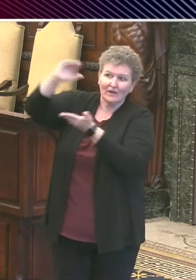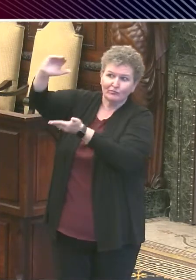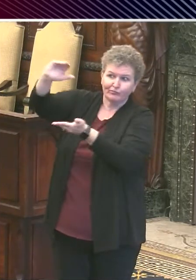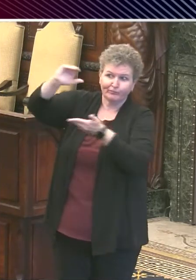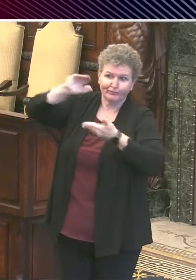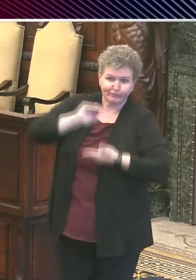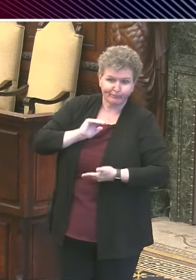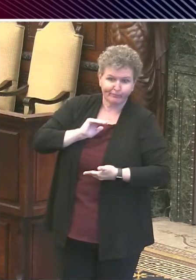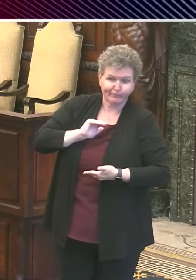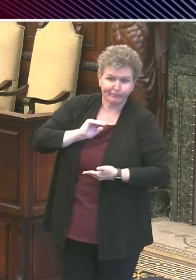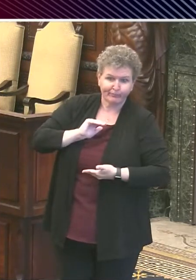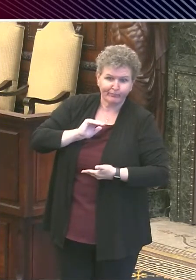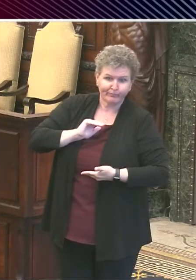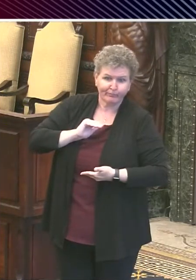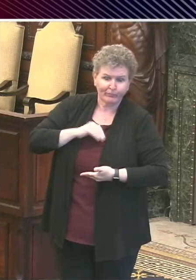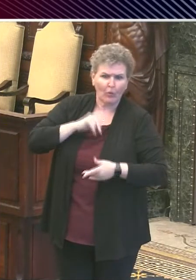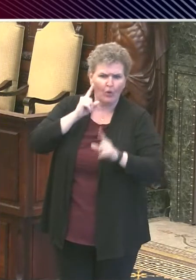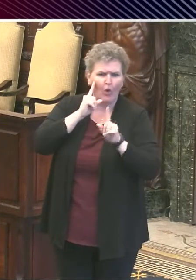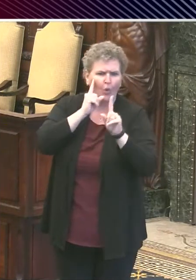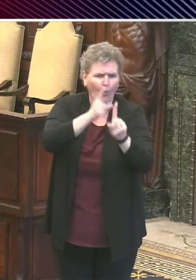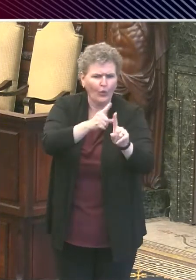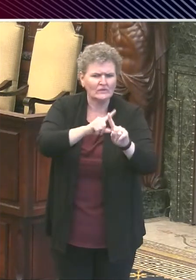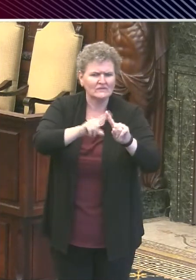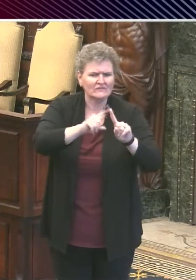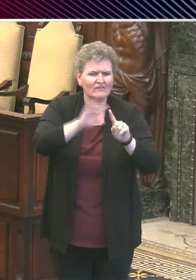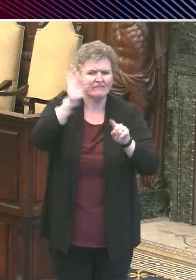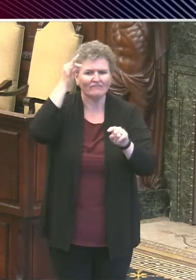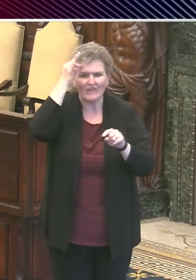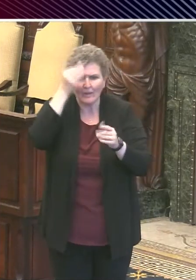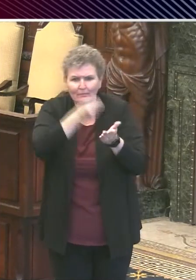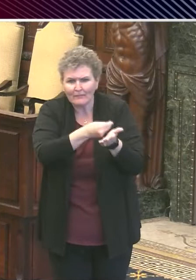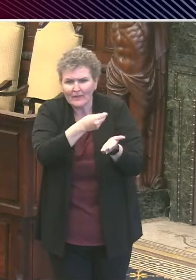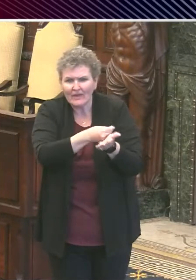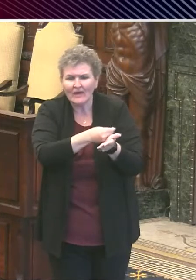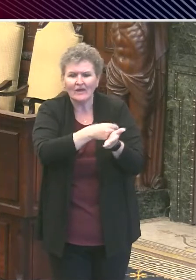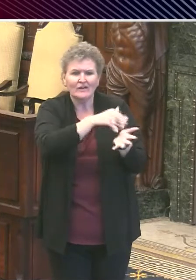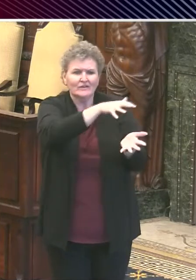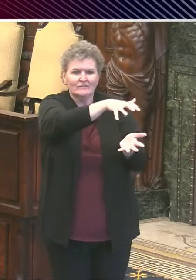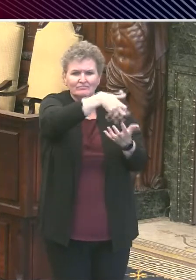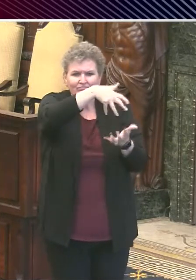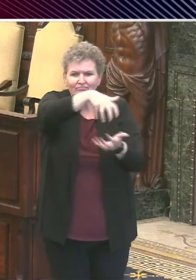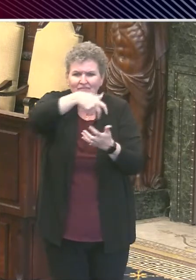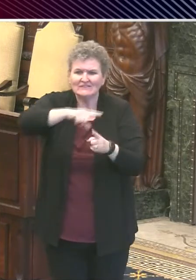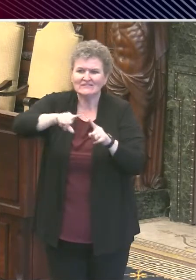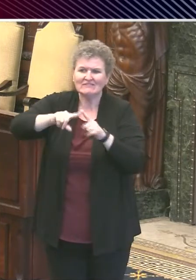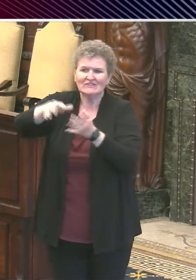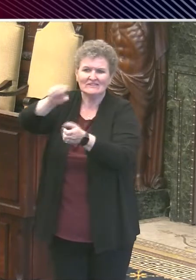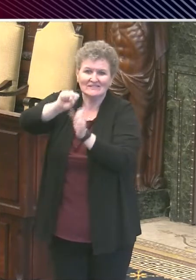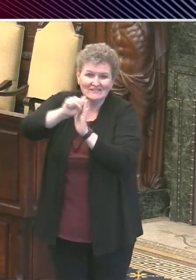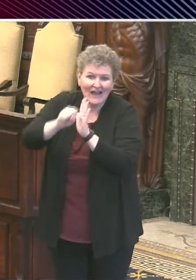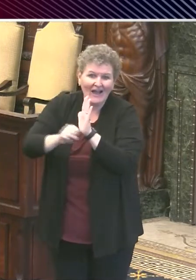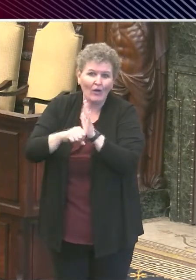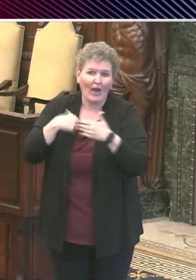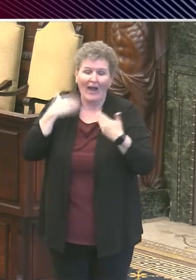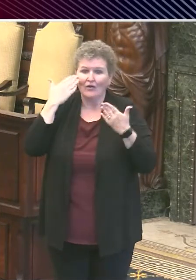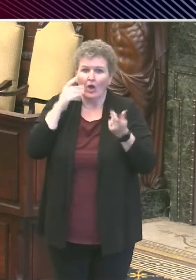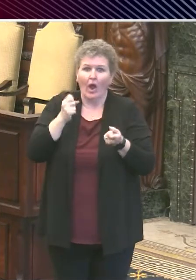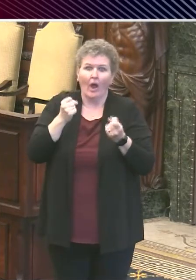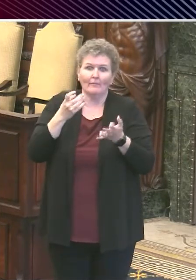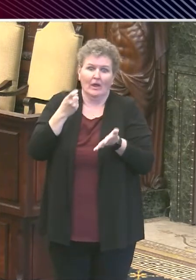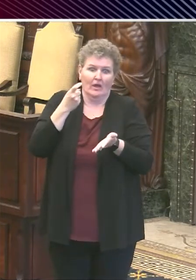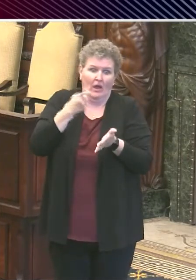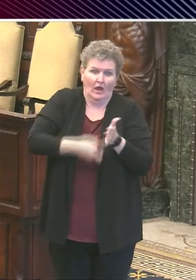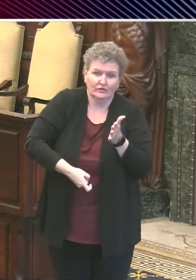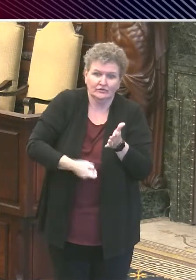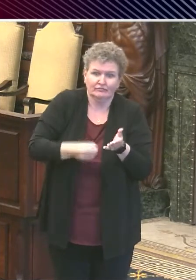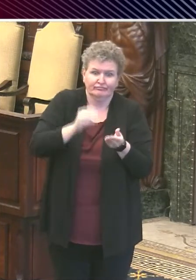we will pursue, or state channels. We don't know the exact cost yet, but we have to educate our kids, and we'll have to pay